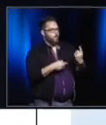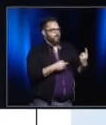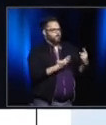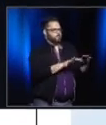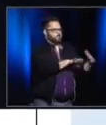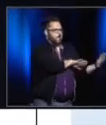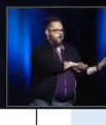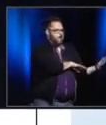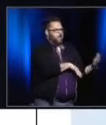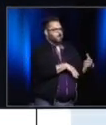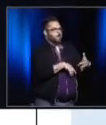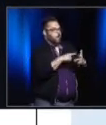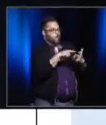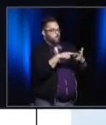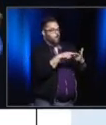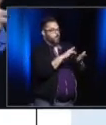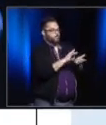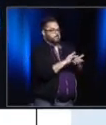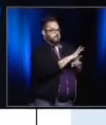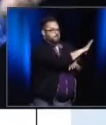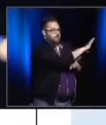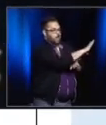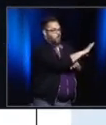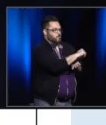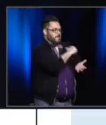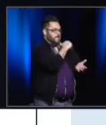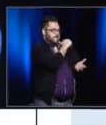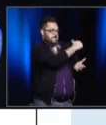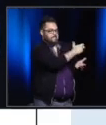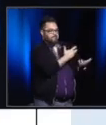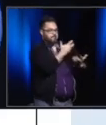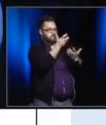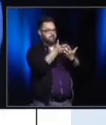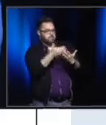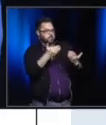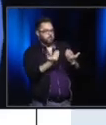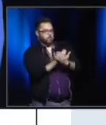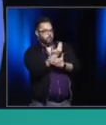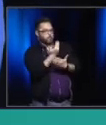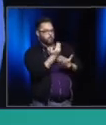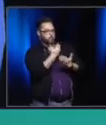Lando, was kicked out. Evidently, he didn't fit into the new set of relationships. Poor Lando.